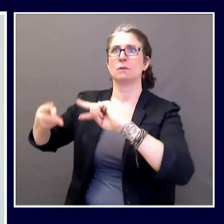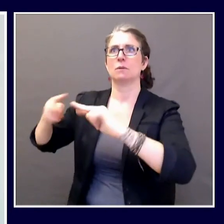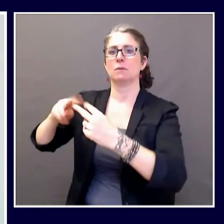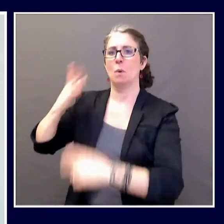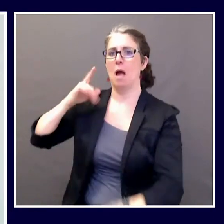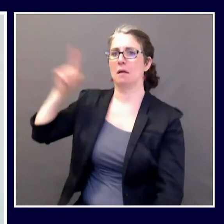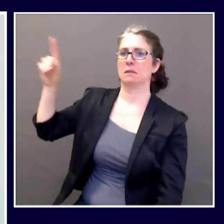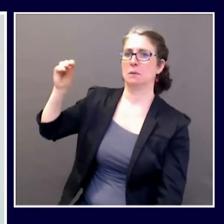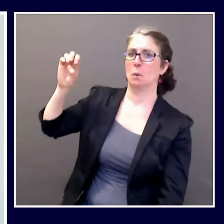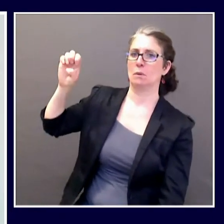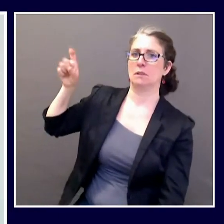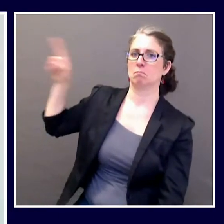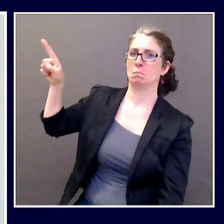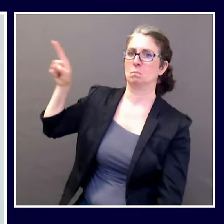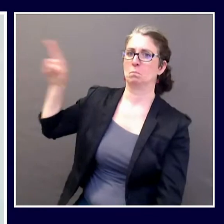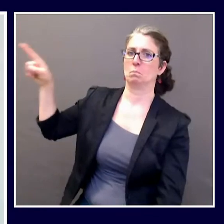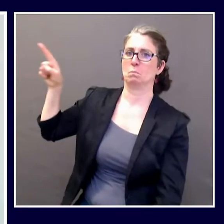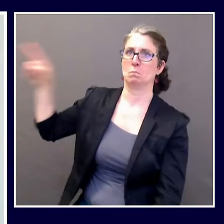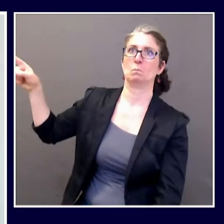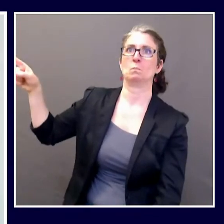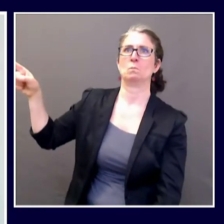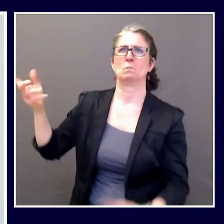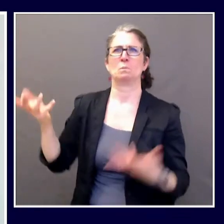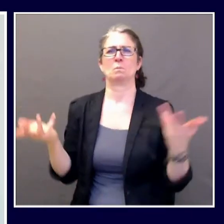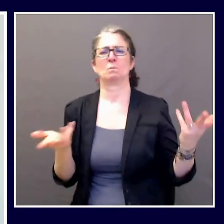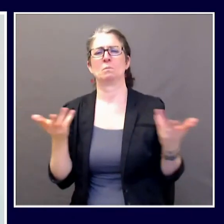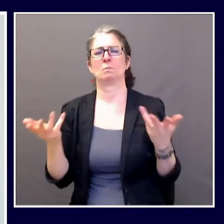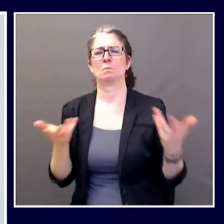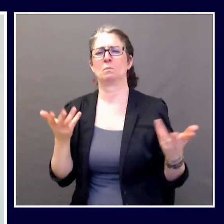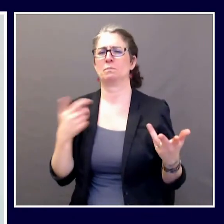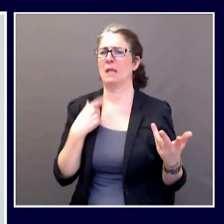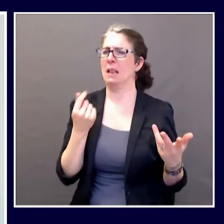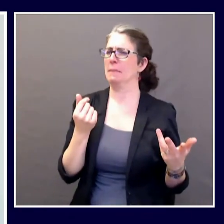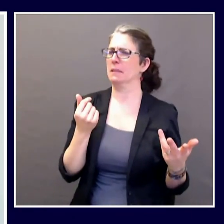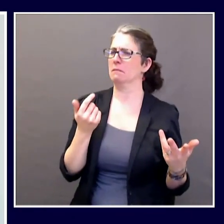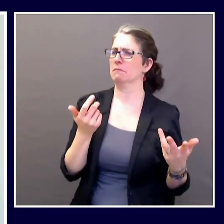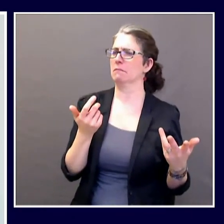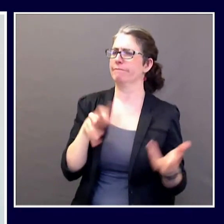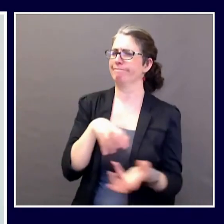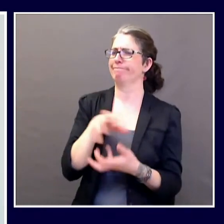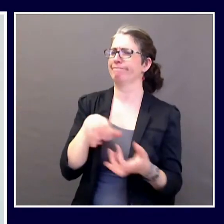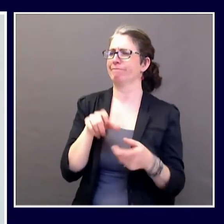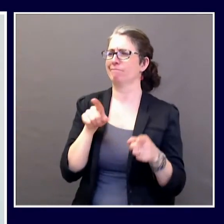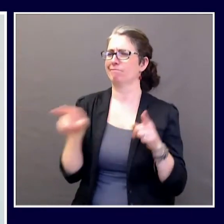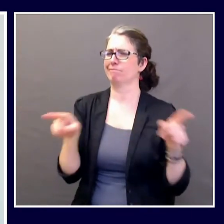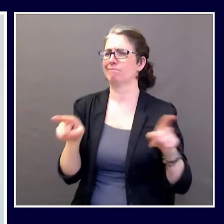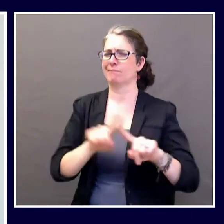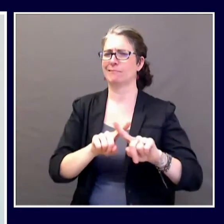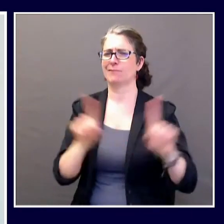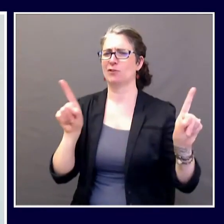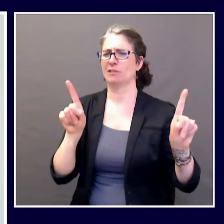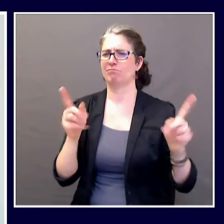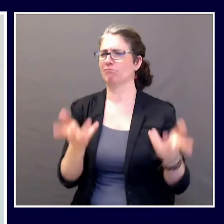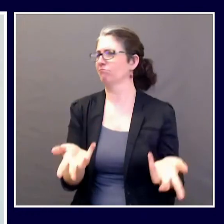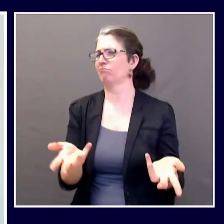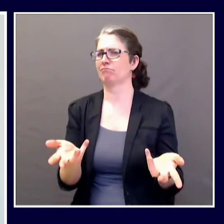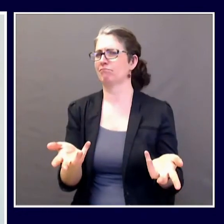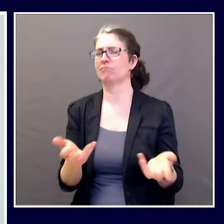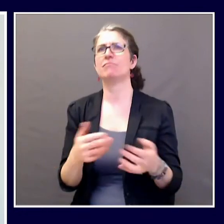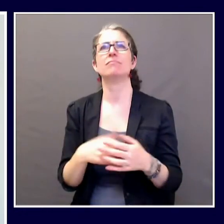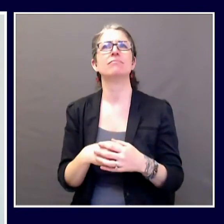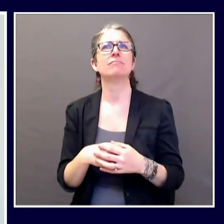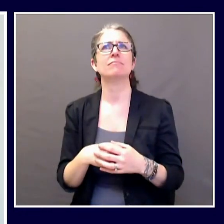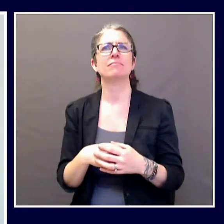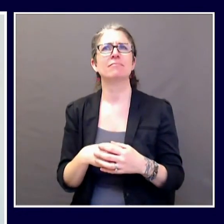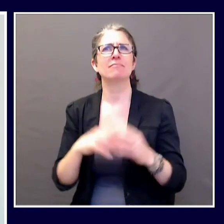And, it does occur to me that, like they're breaking out measuring tapes and, if a